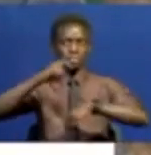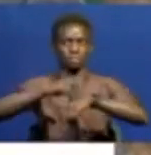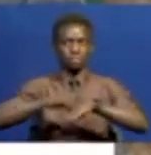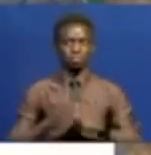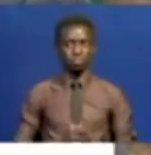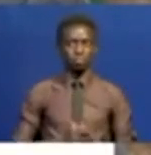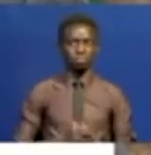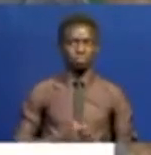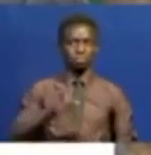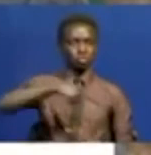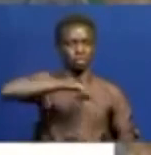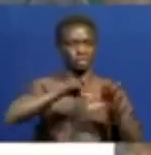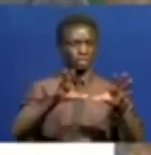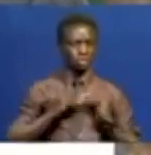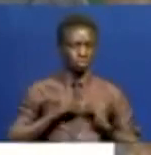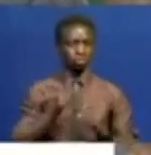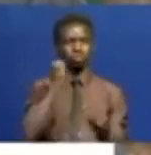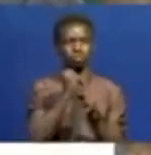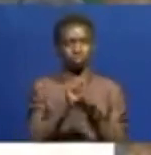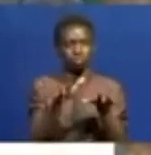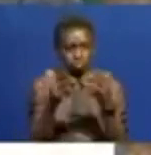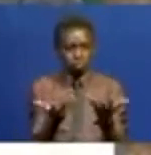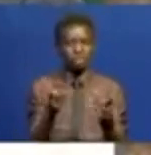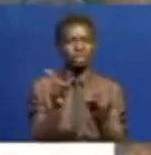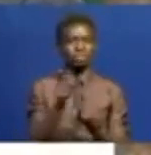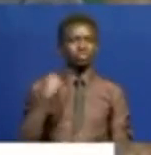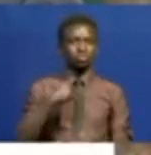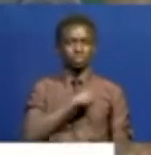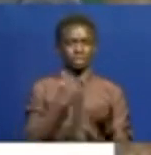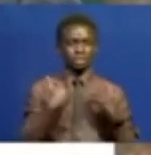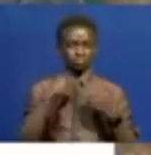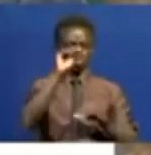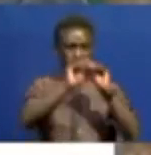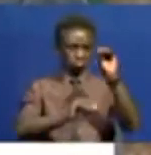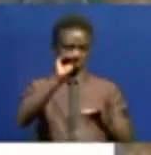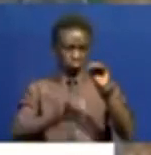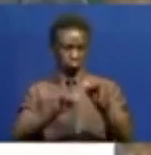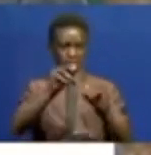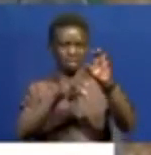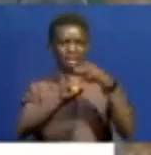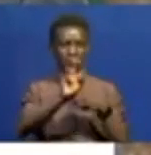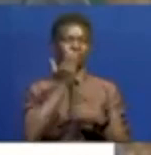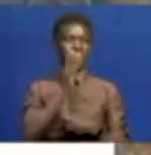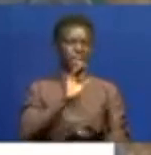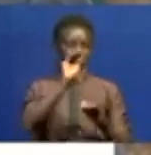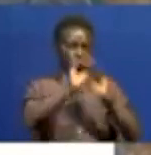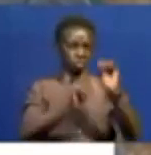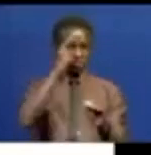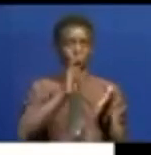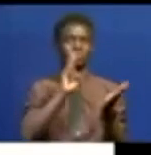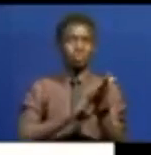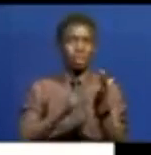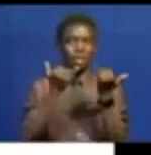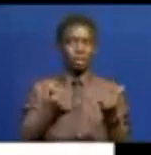be doing and adopted the framework, draft framework of the report, we shall be now